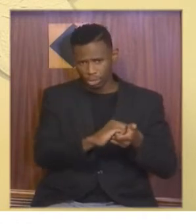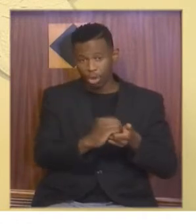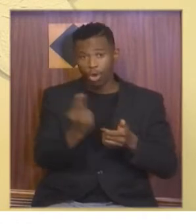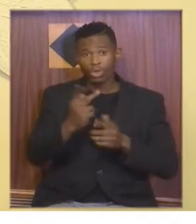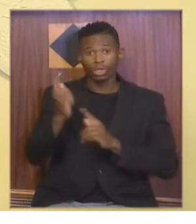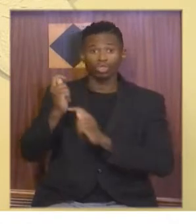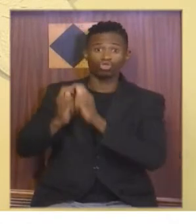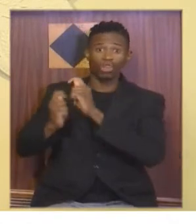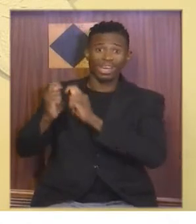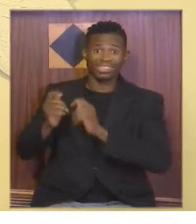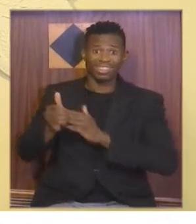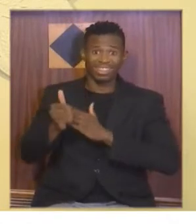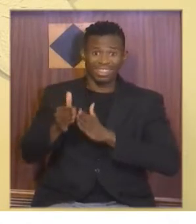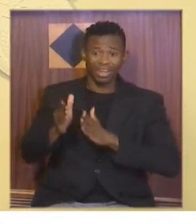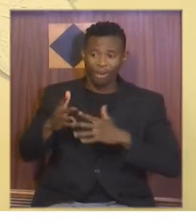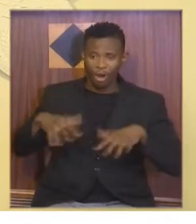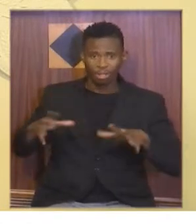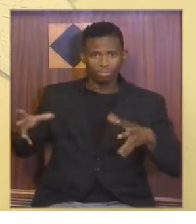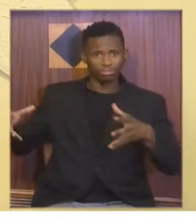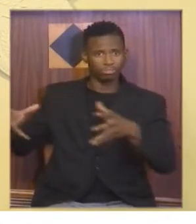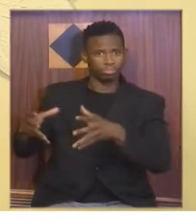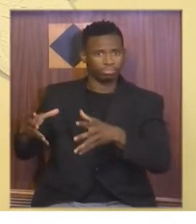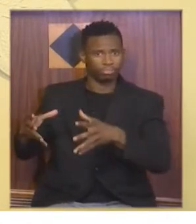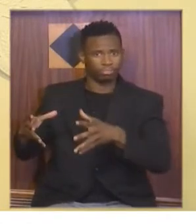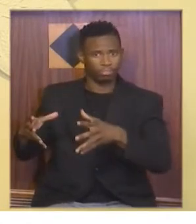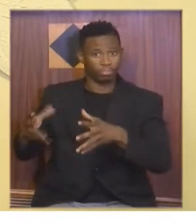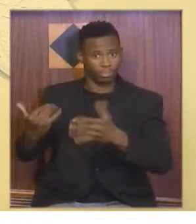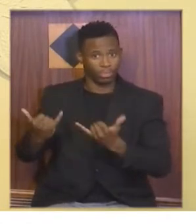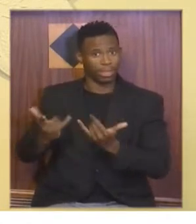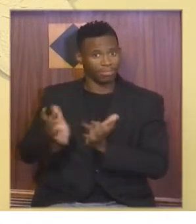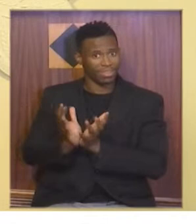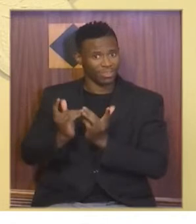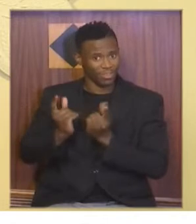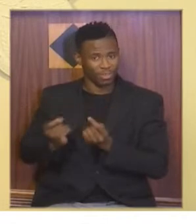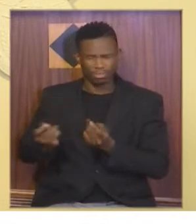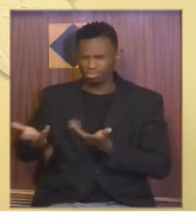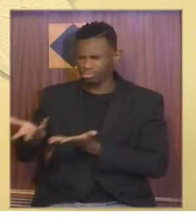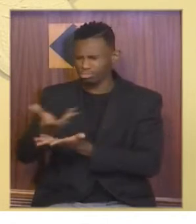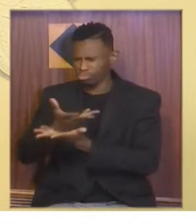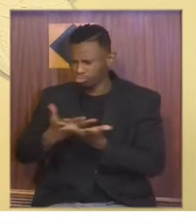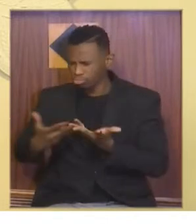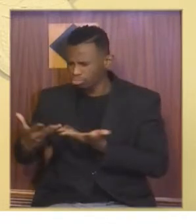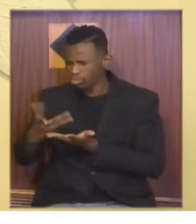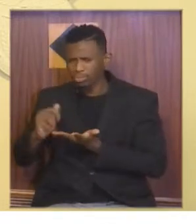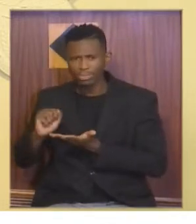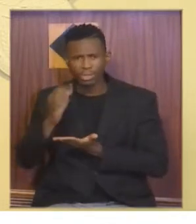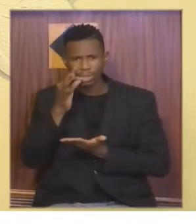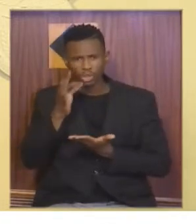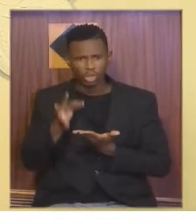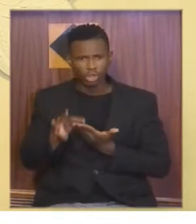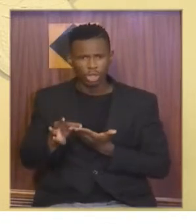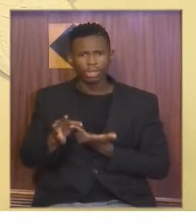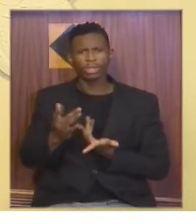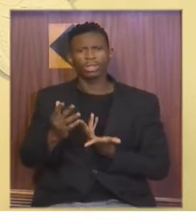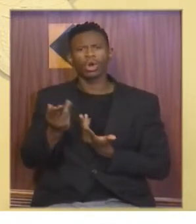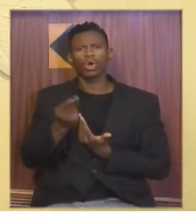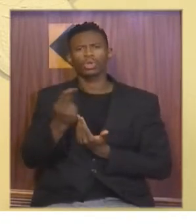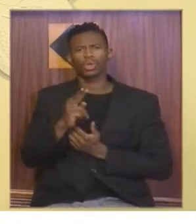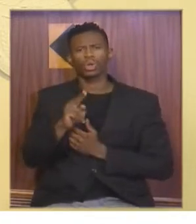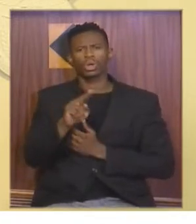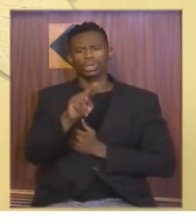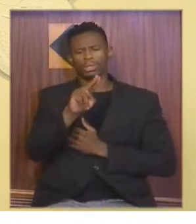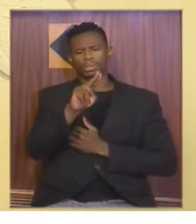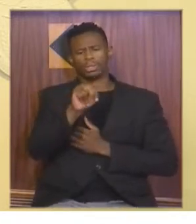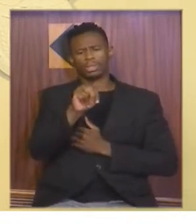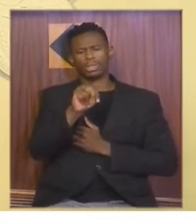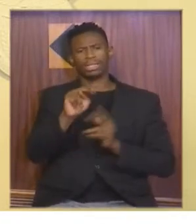leaders. Based on those consultations and the recommendations of the National Coronavirus Command